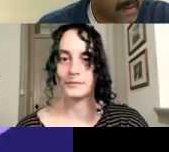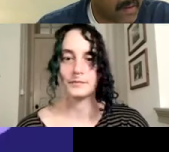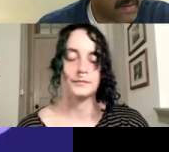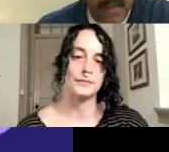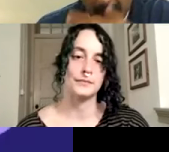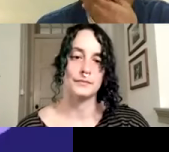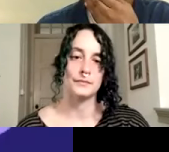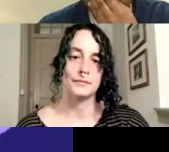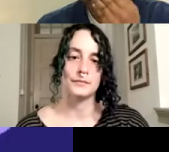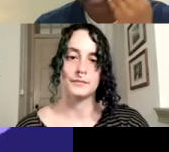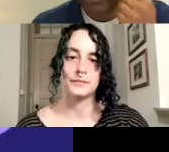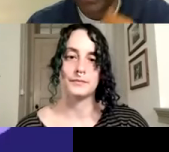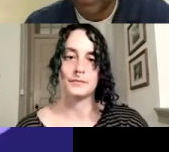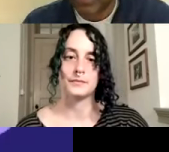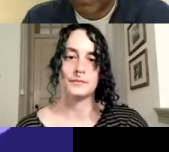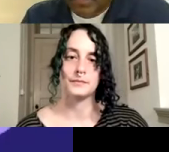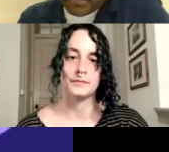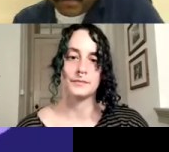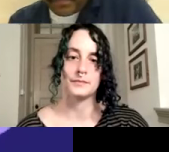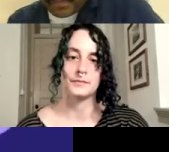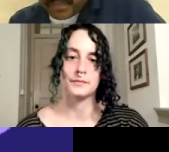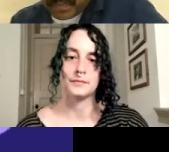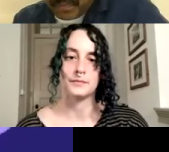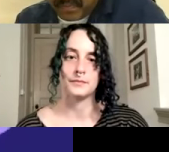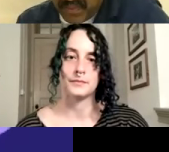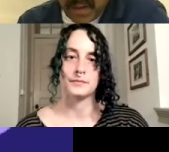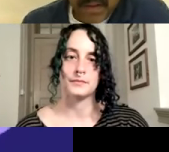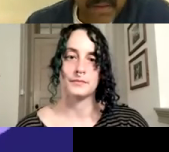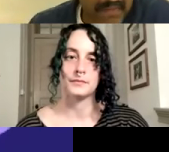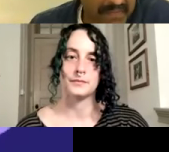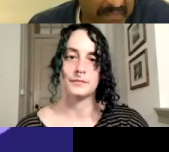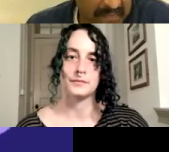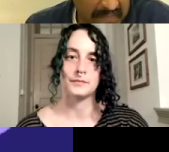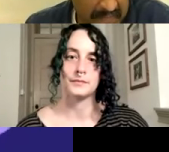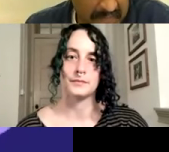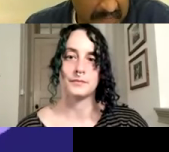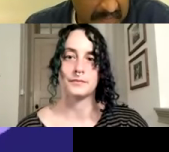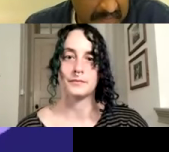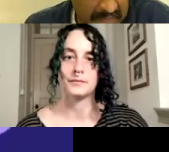trying to go to sleep. So take that into consideration. And also,